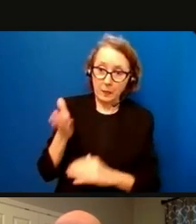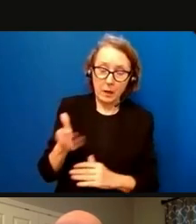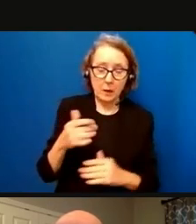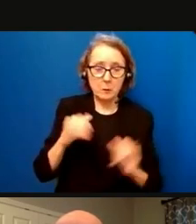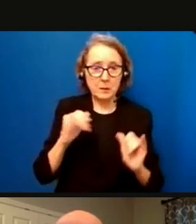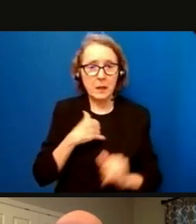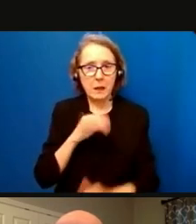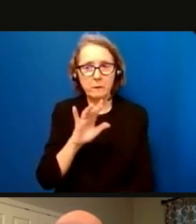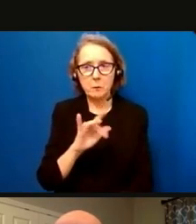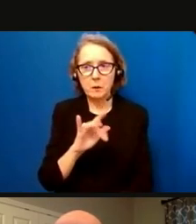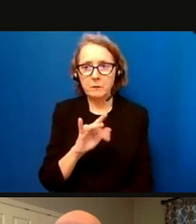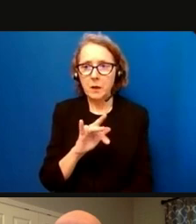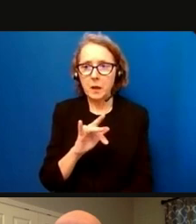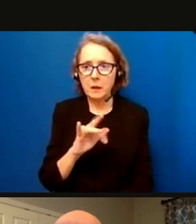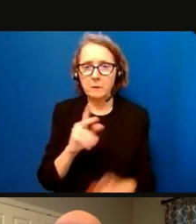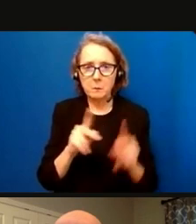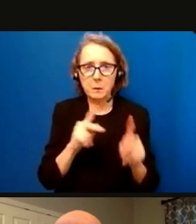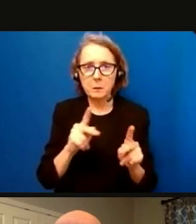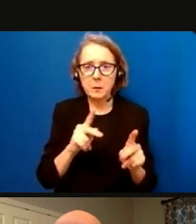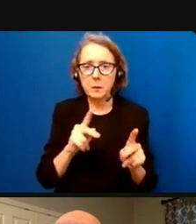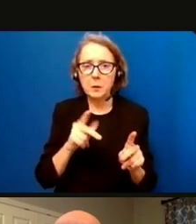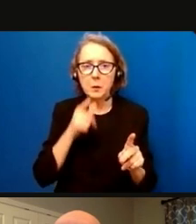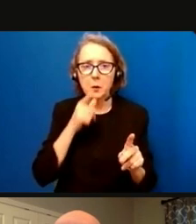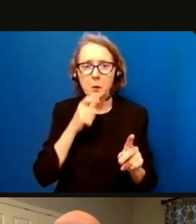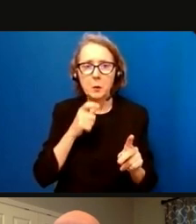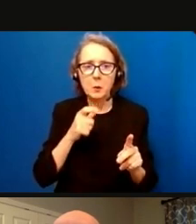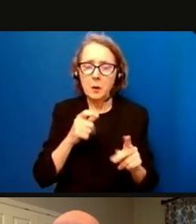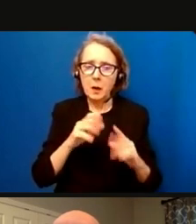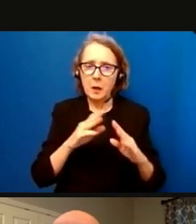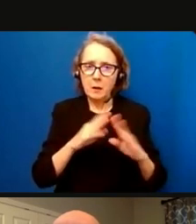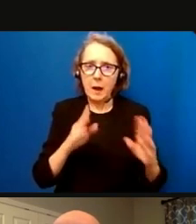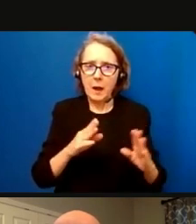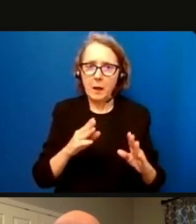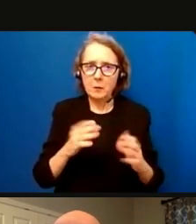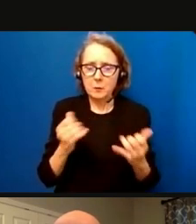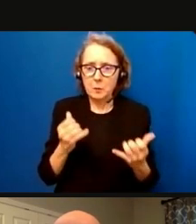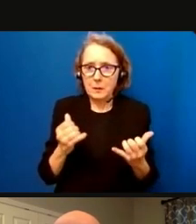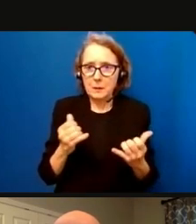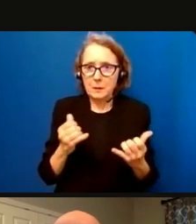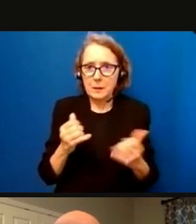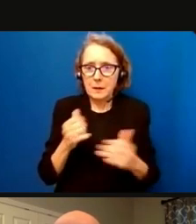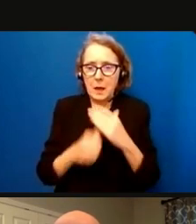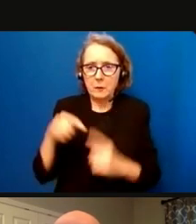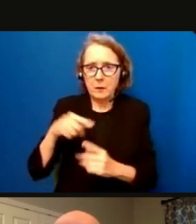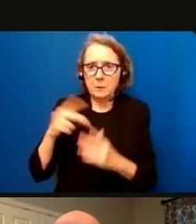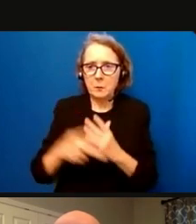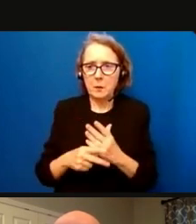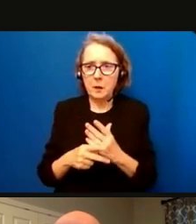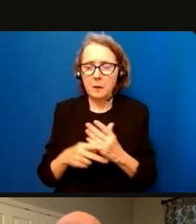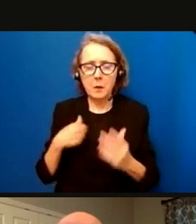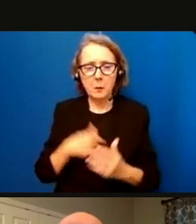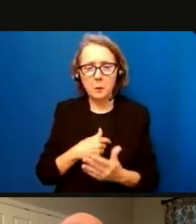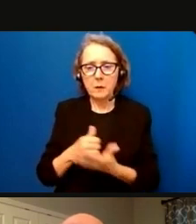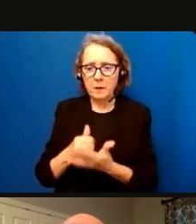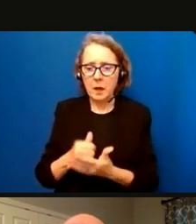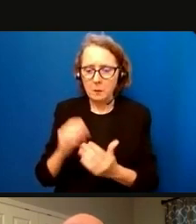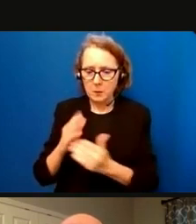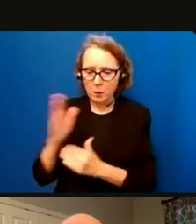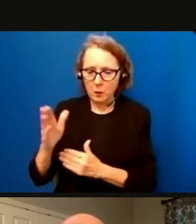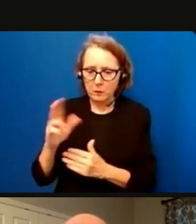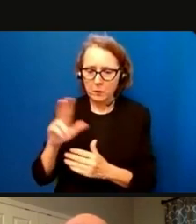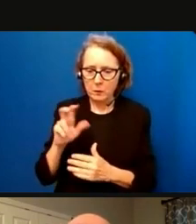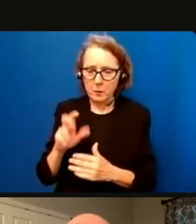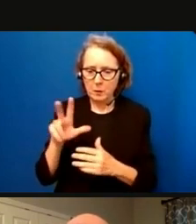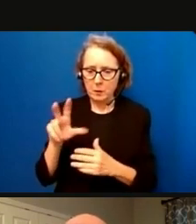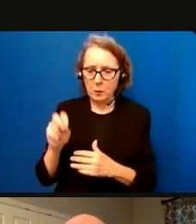25 individuals that are housed presently through this program. We've assisted over 330